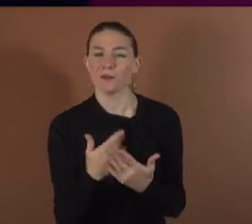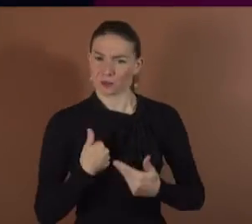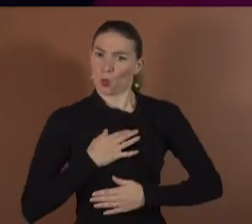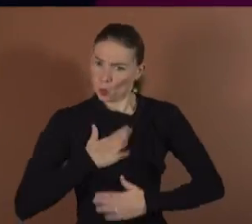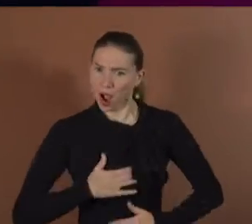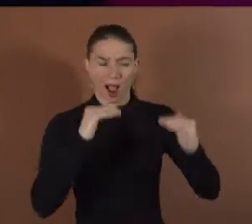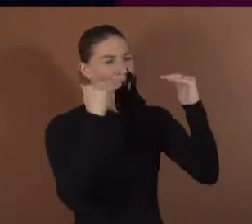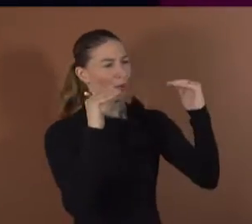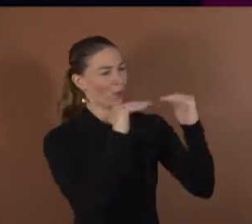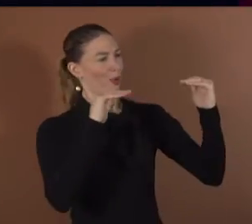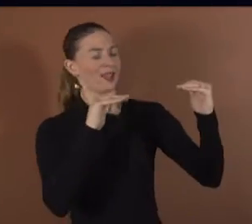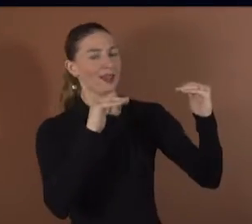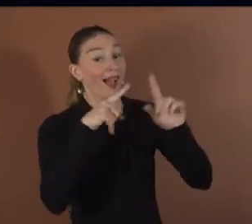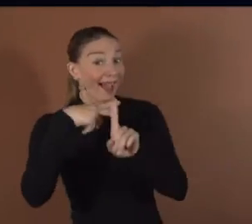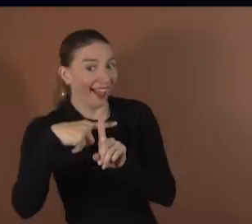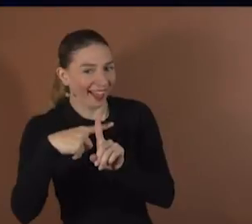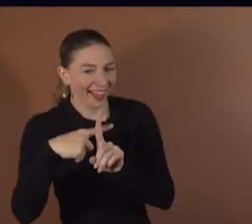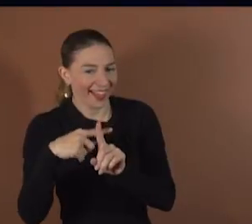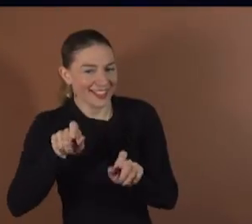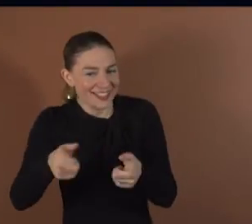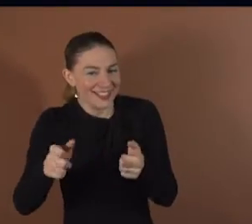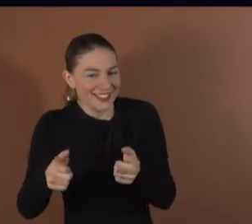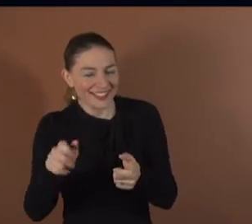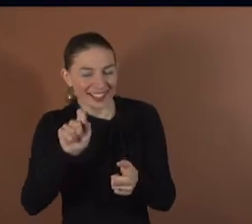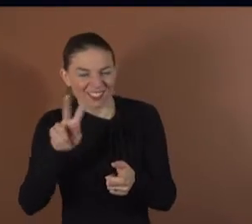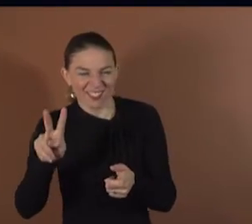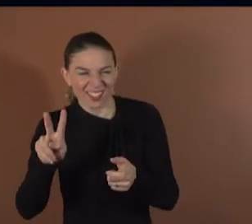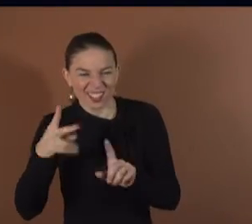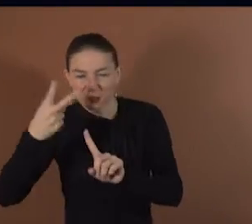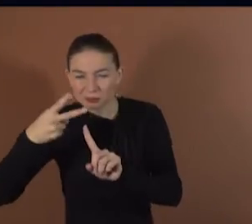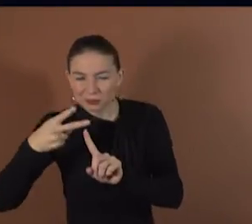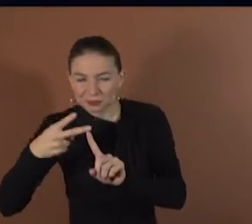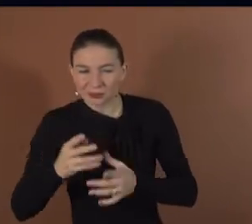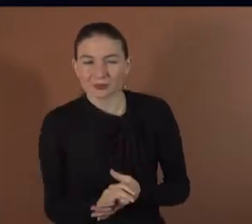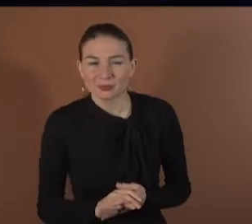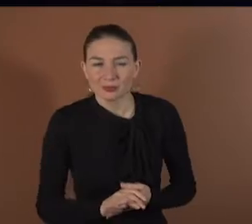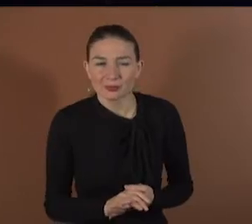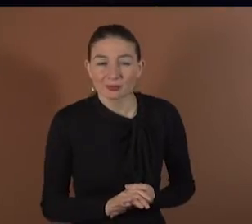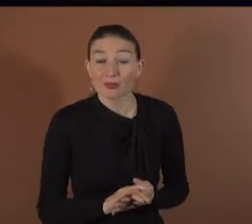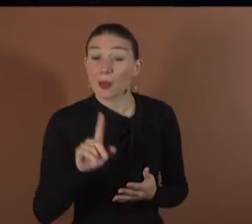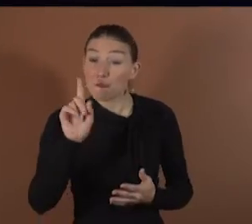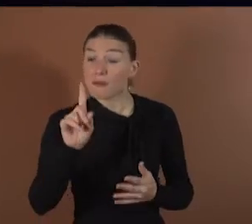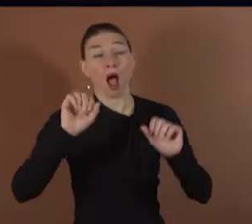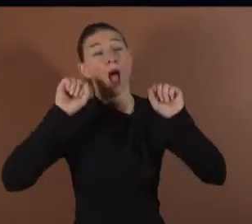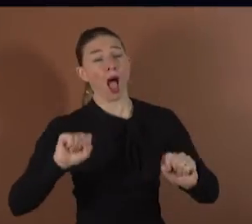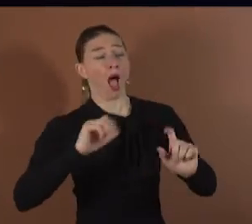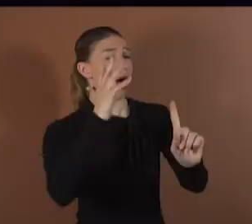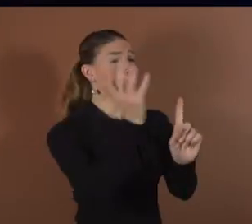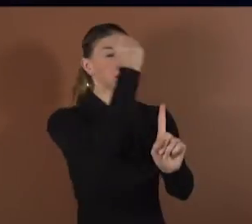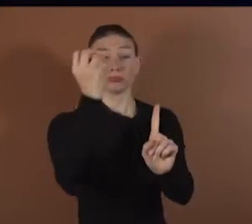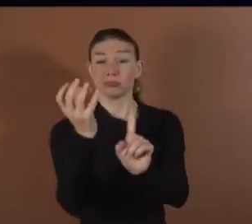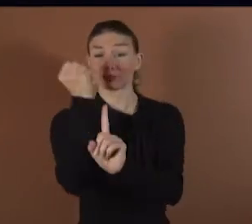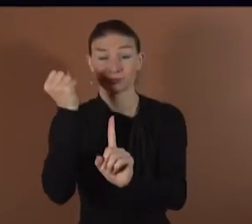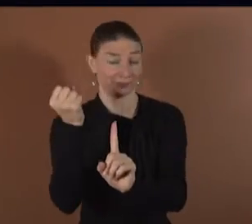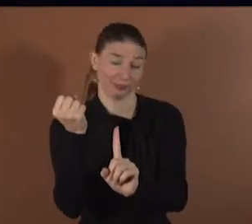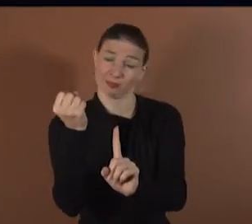TV, but importantly, both appeared equally impossible to achieve. One of the